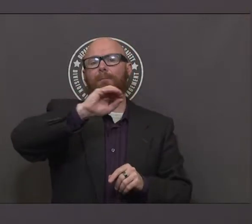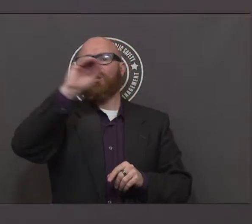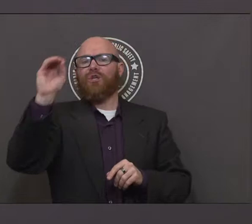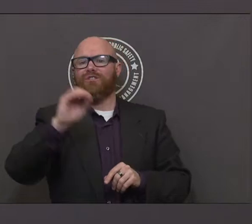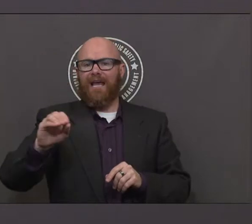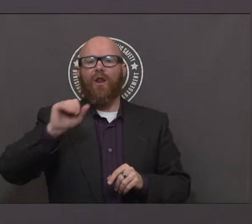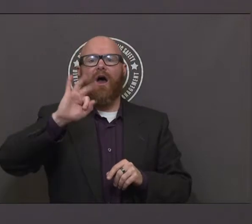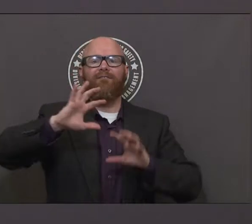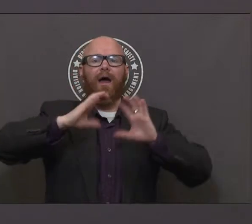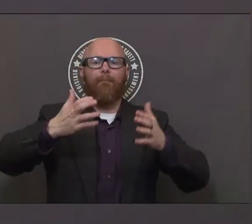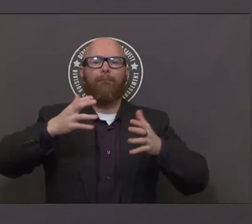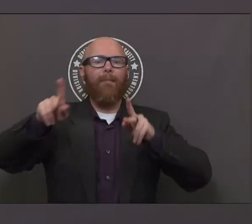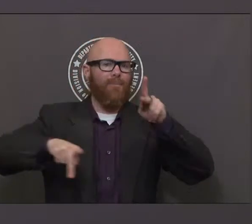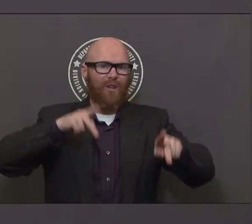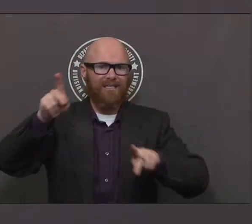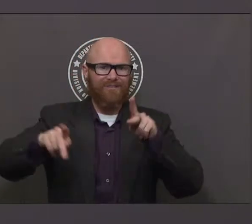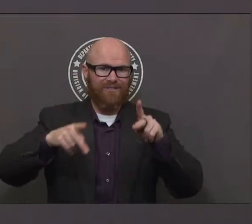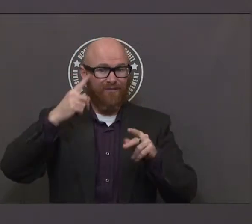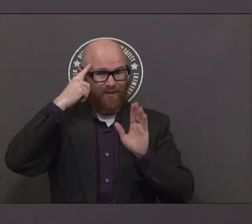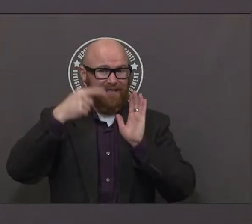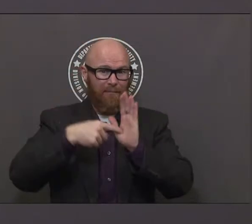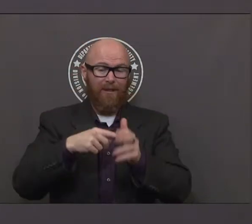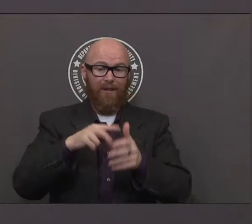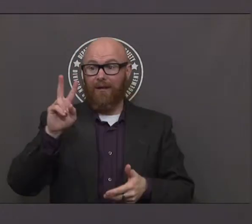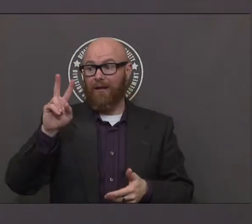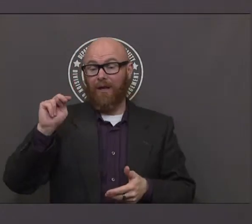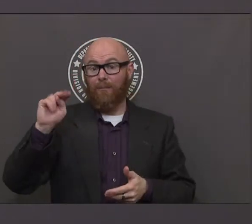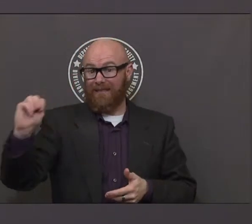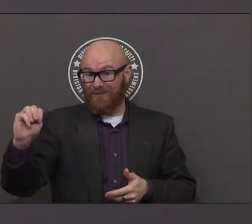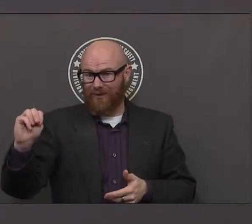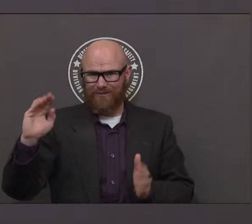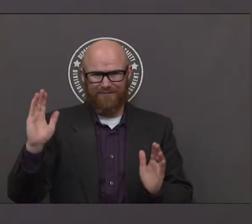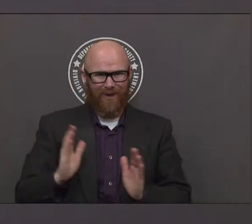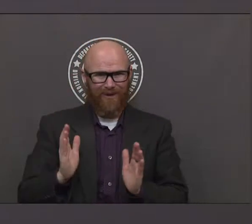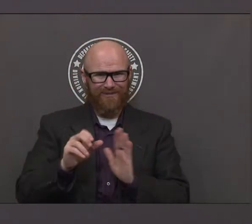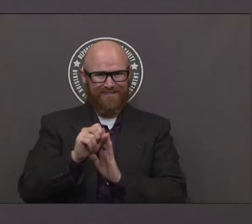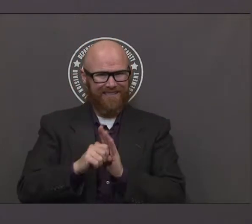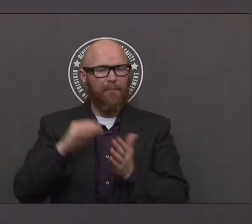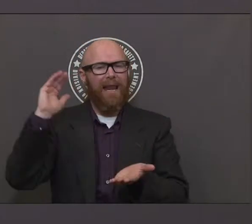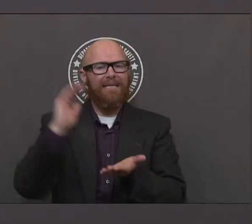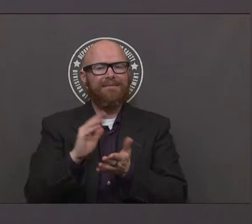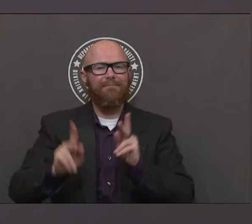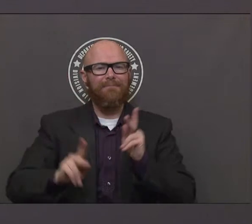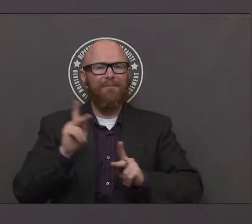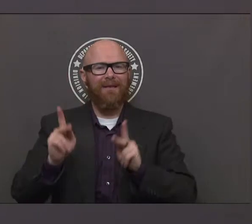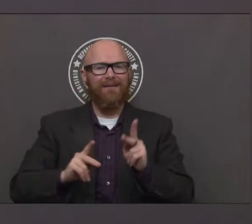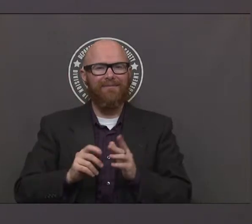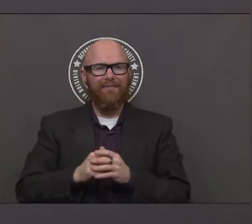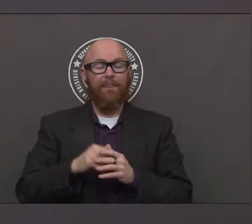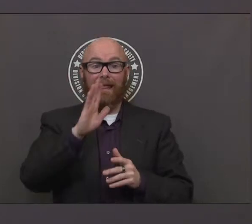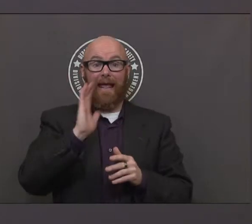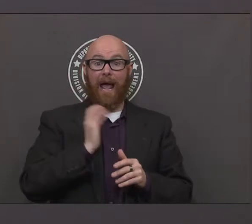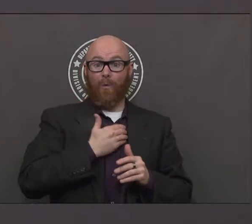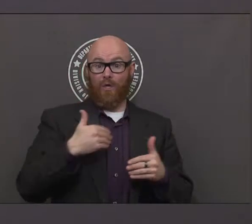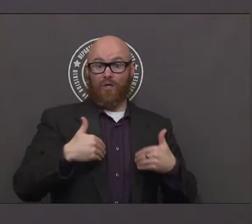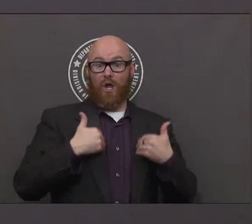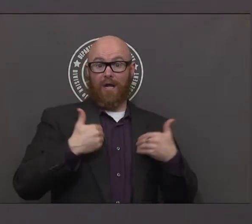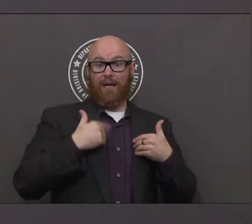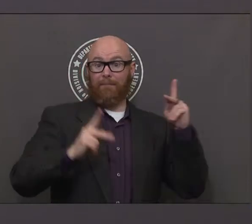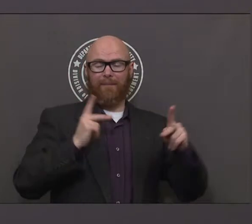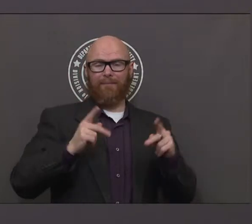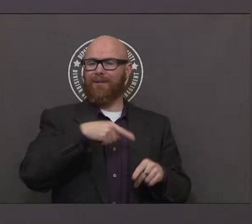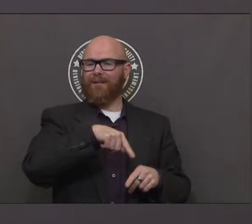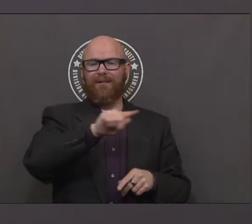total population. Now, this is why that matters. Our young people are not included, are